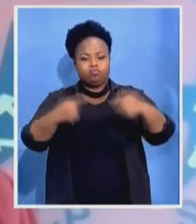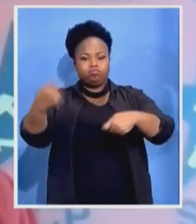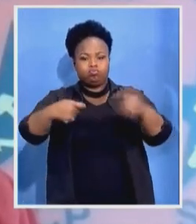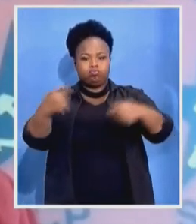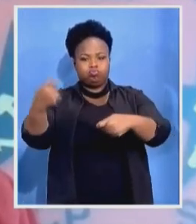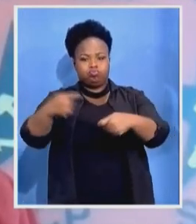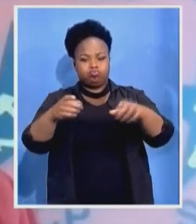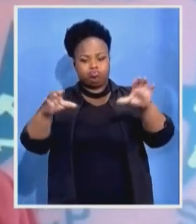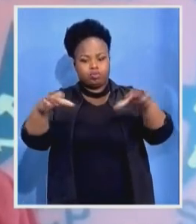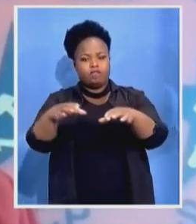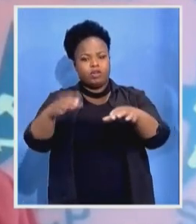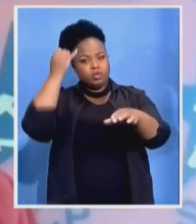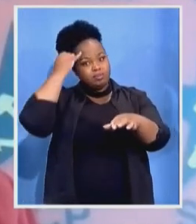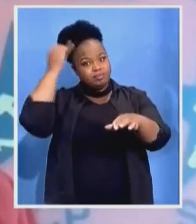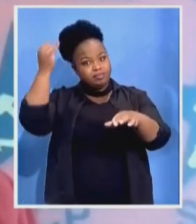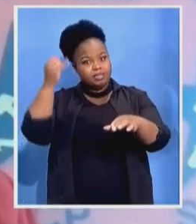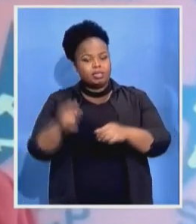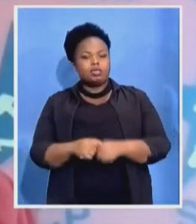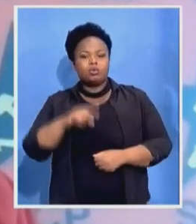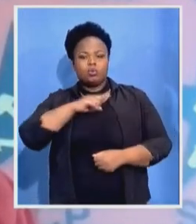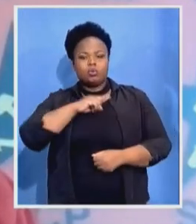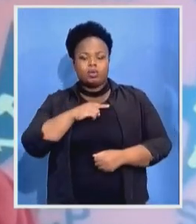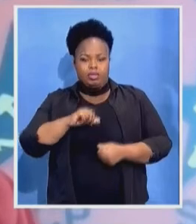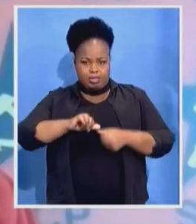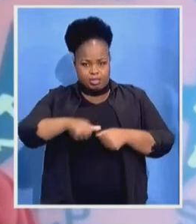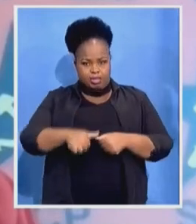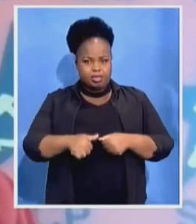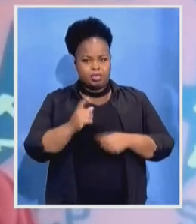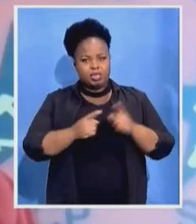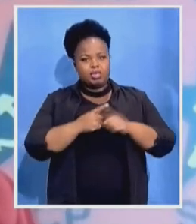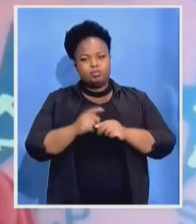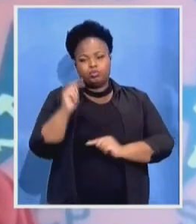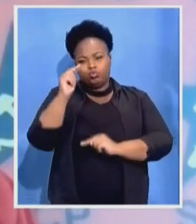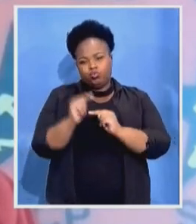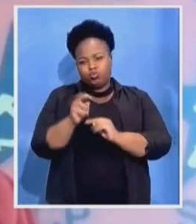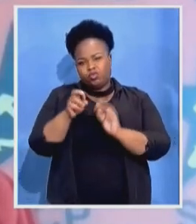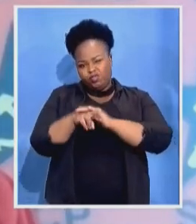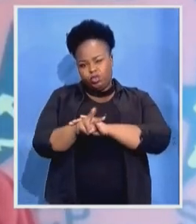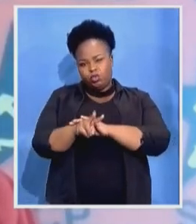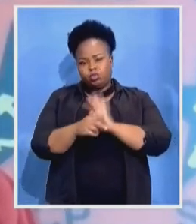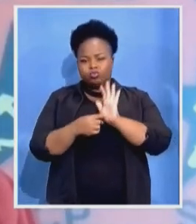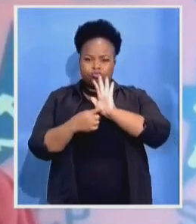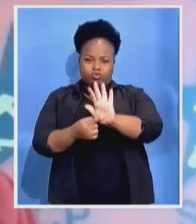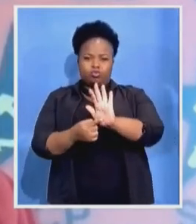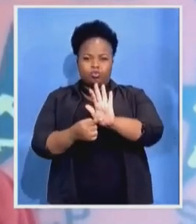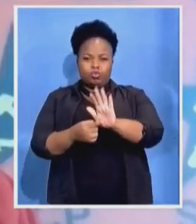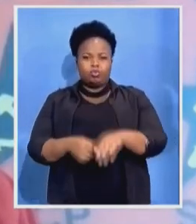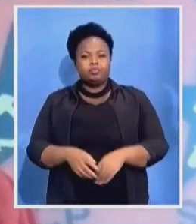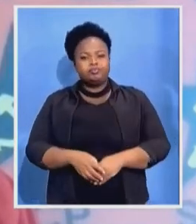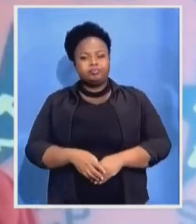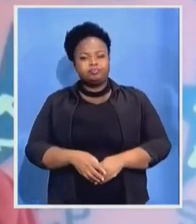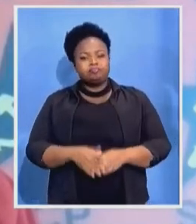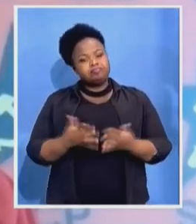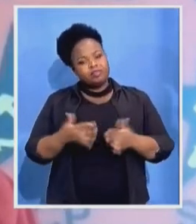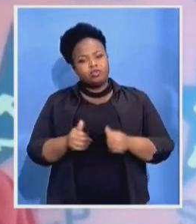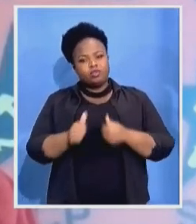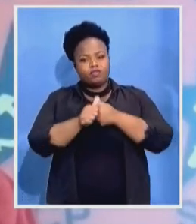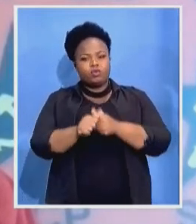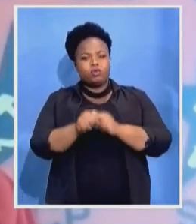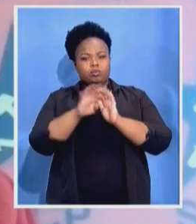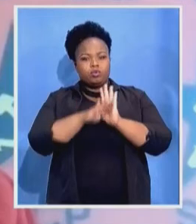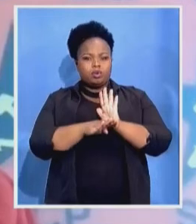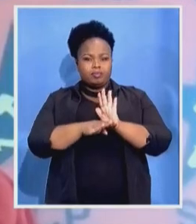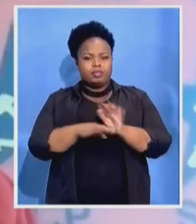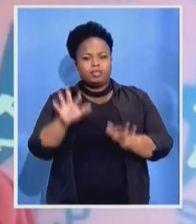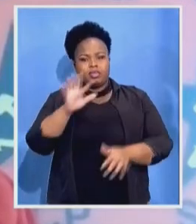statement, we will play short video clips and follow the program and close shortly to allow the media colleagues to